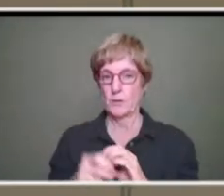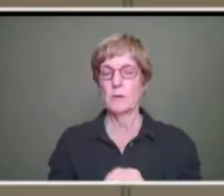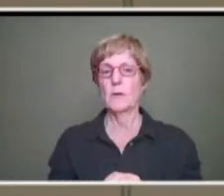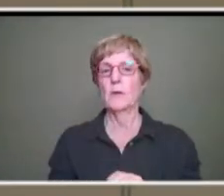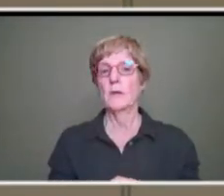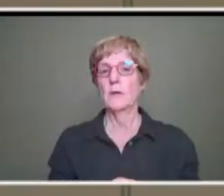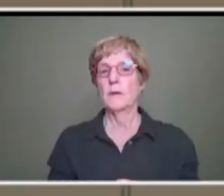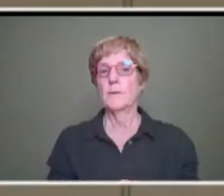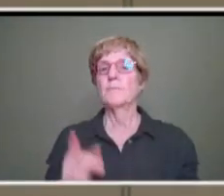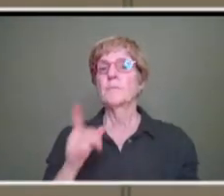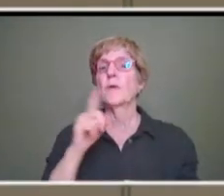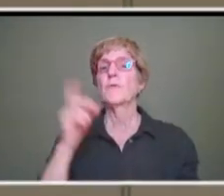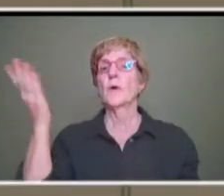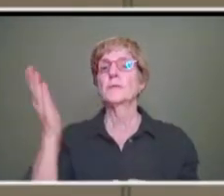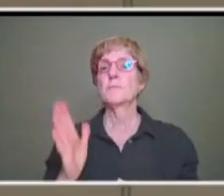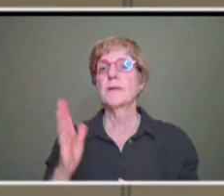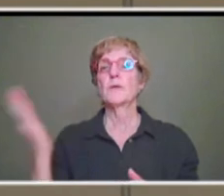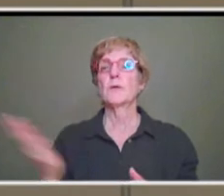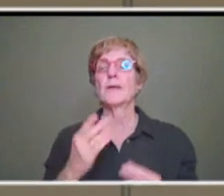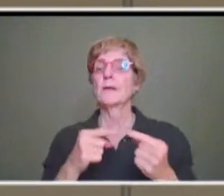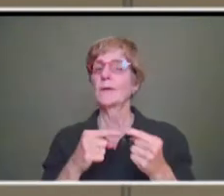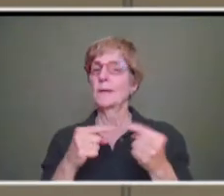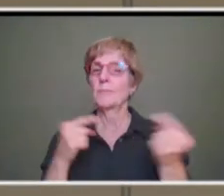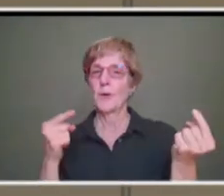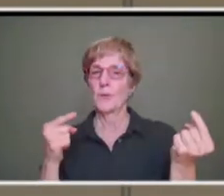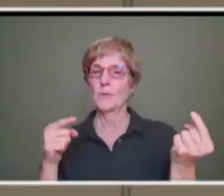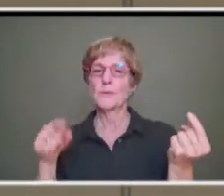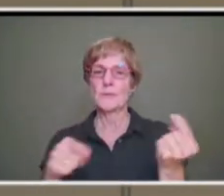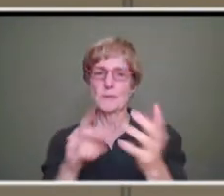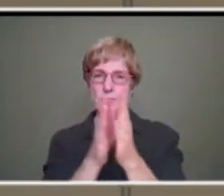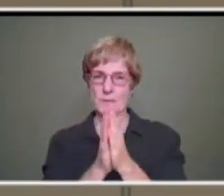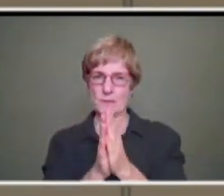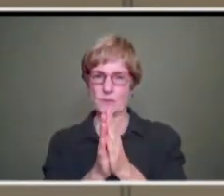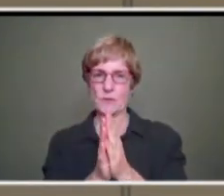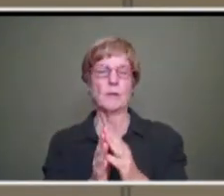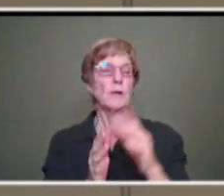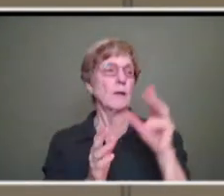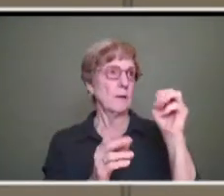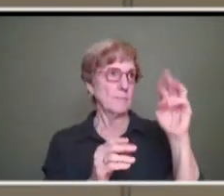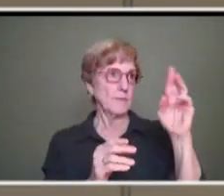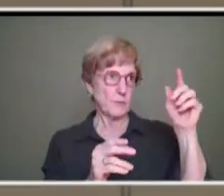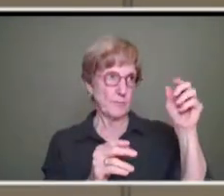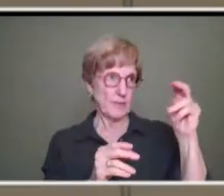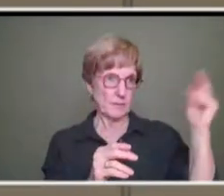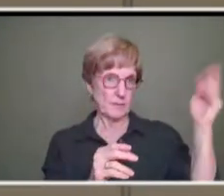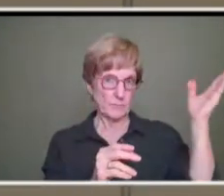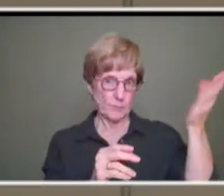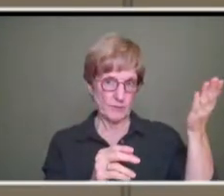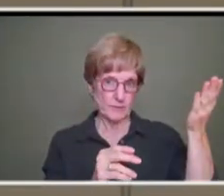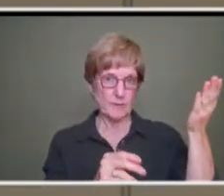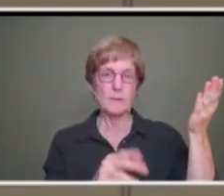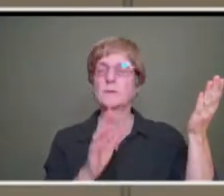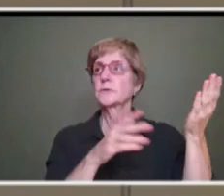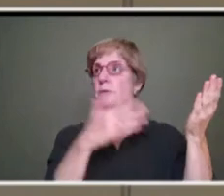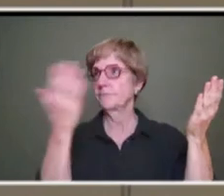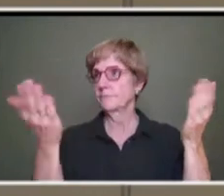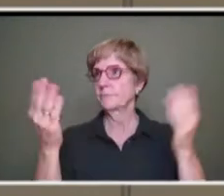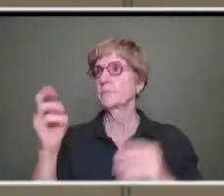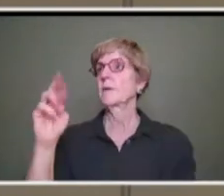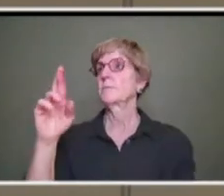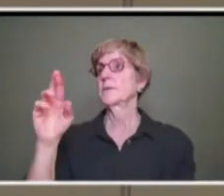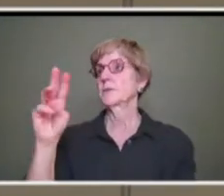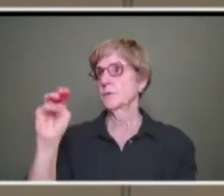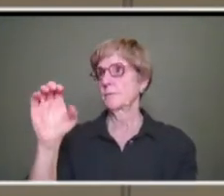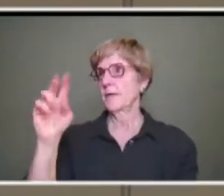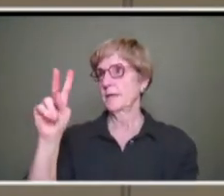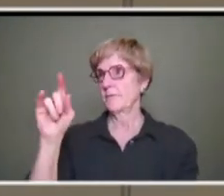uh speakers here against this petition so after Mr Patton's presentation Mr mcvain you